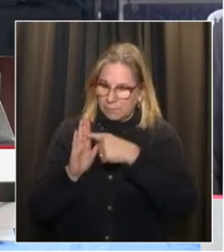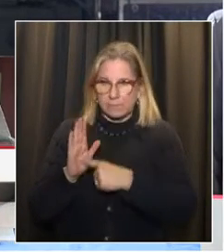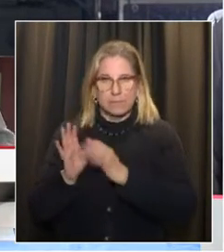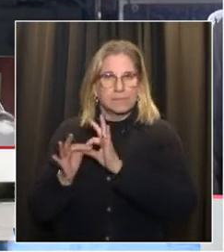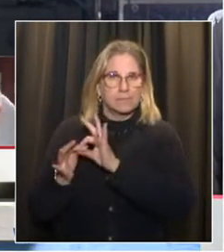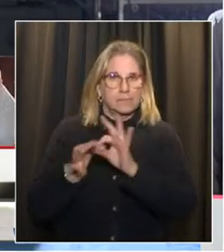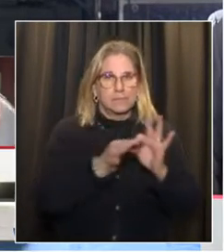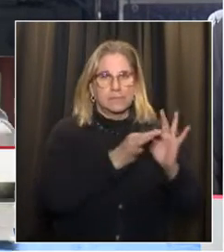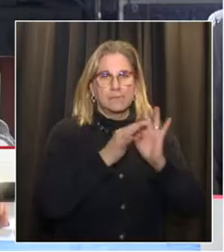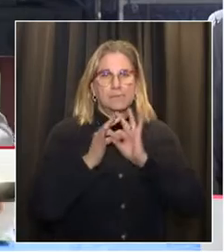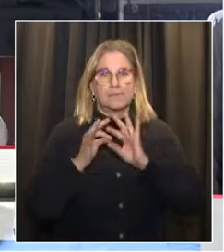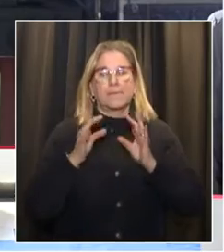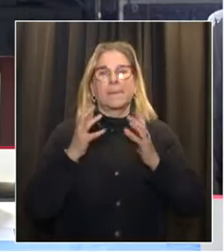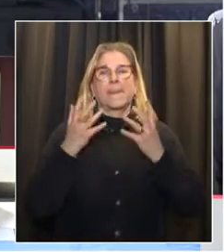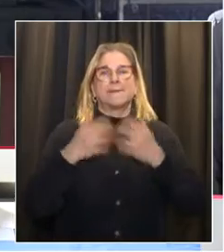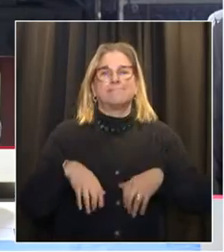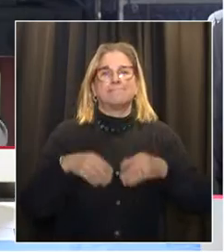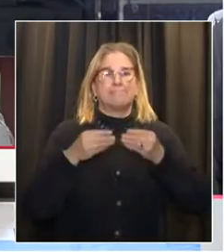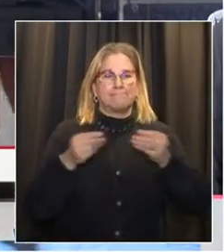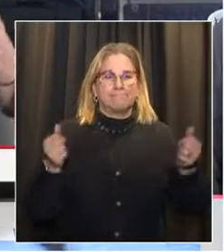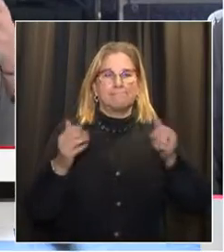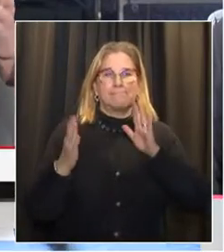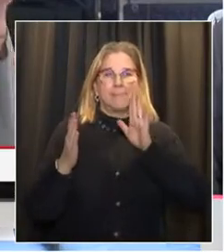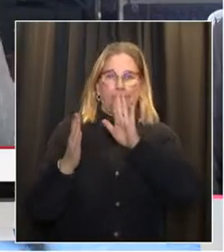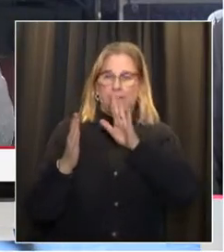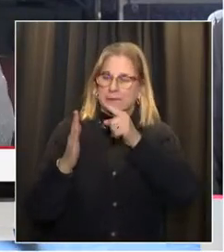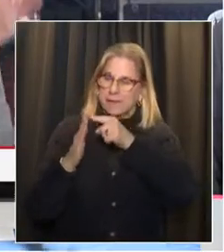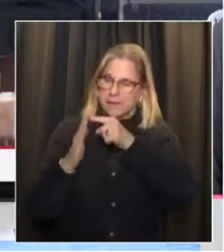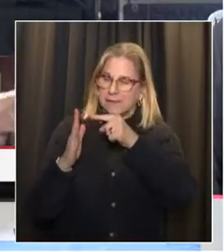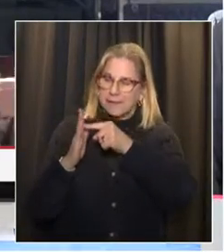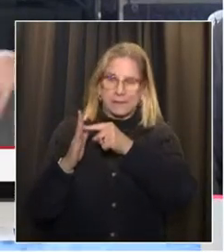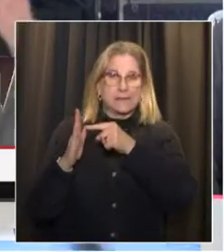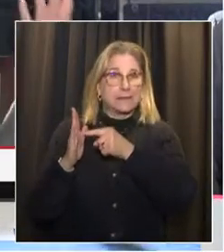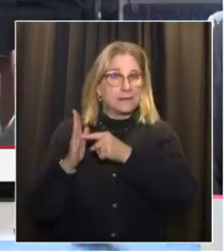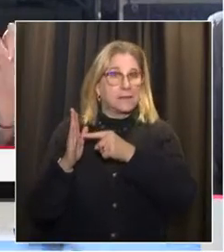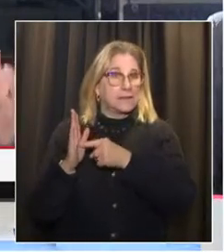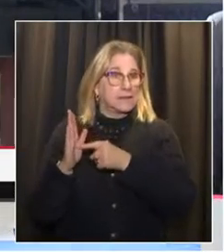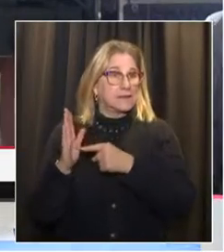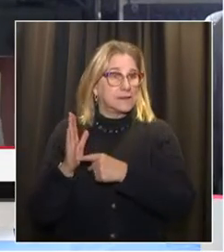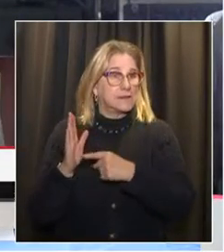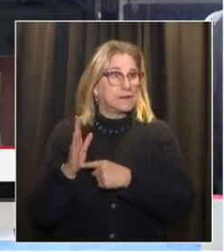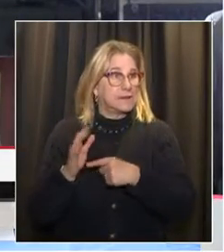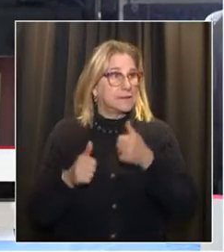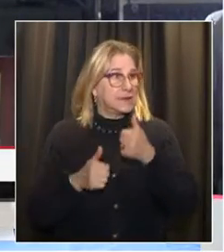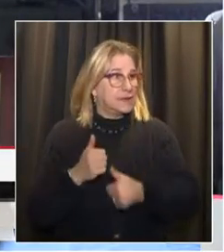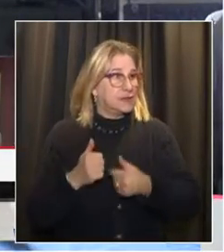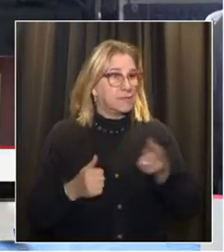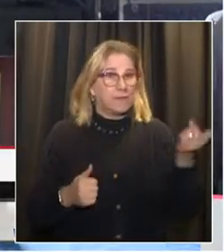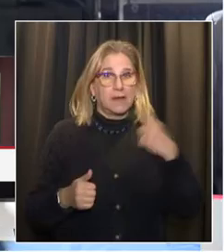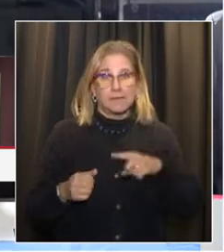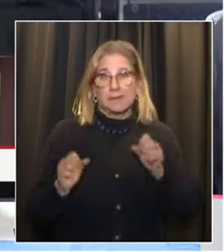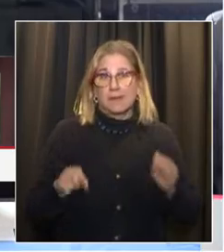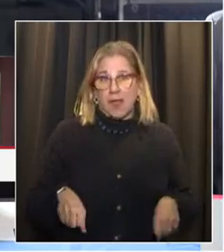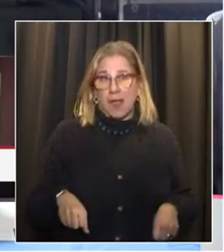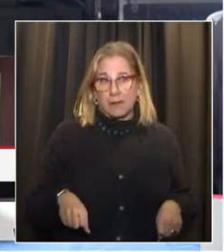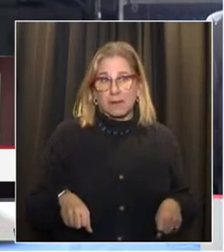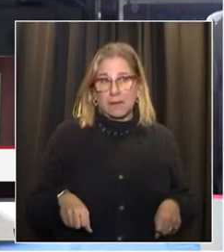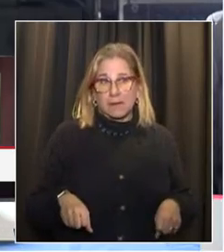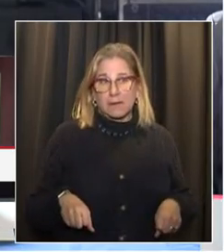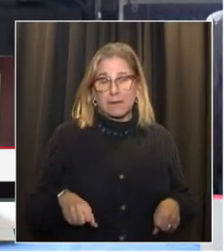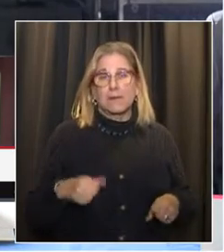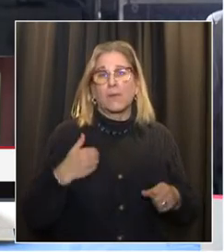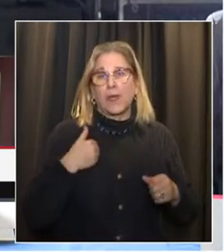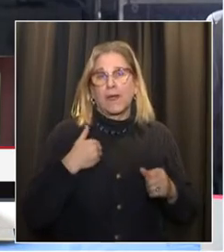pressing issues, on what each of us can do in our lane and also collectively. And the way that we present this